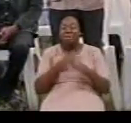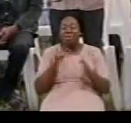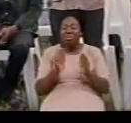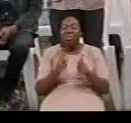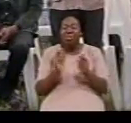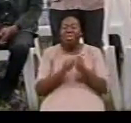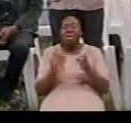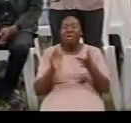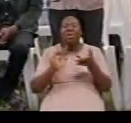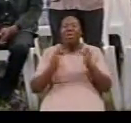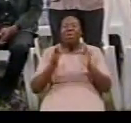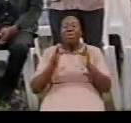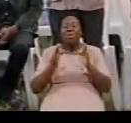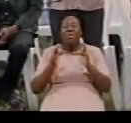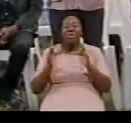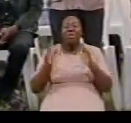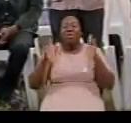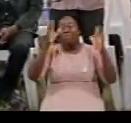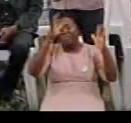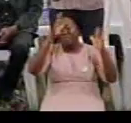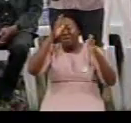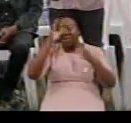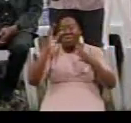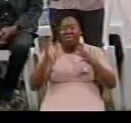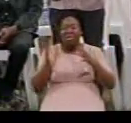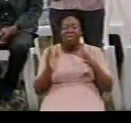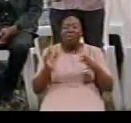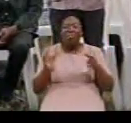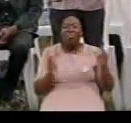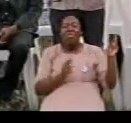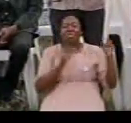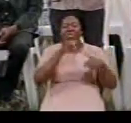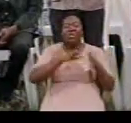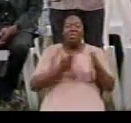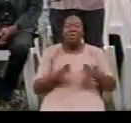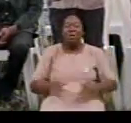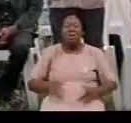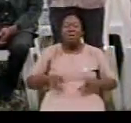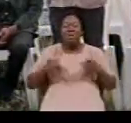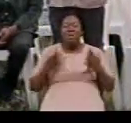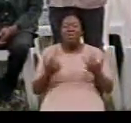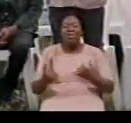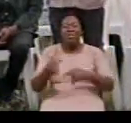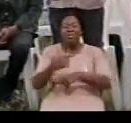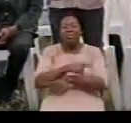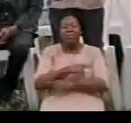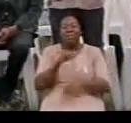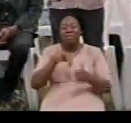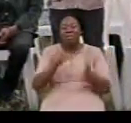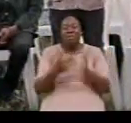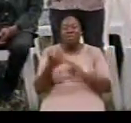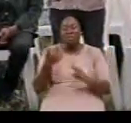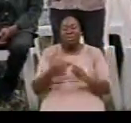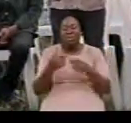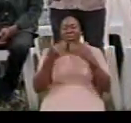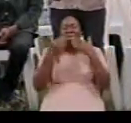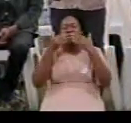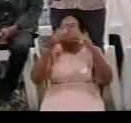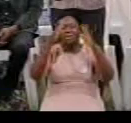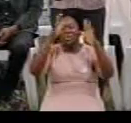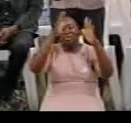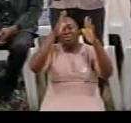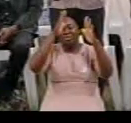the name, Father, move in our life today in the name of Jesus. Thank you,